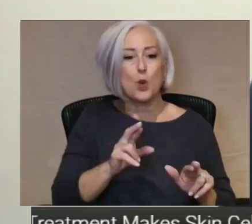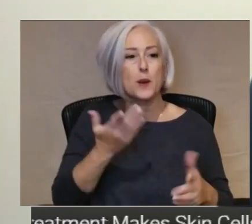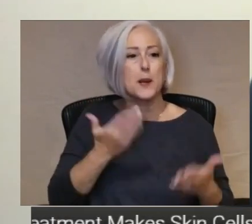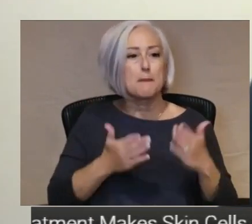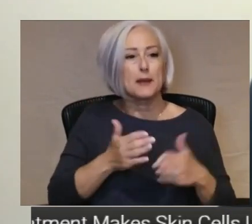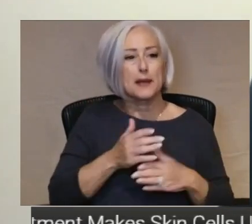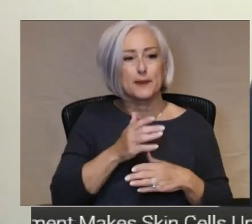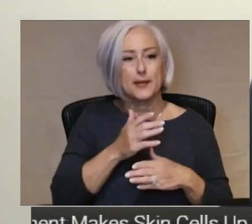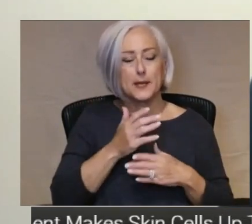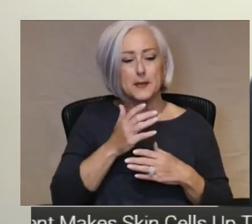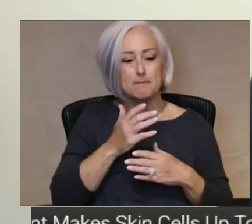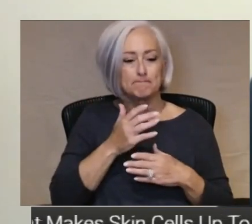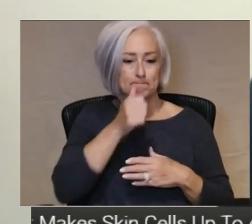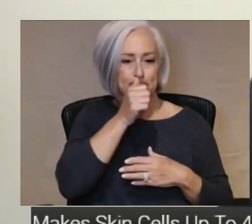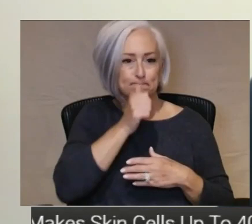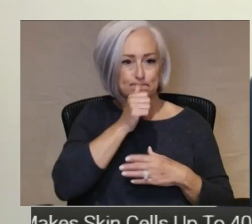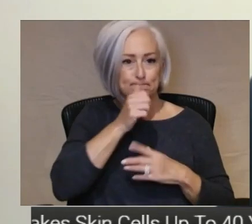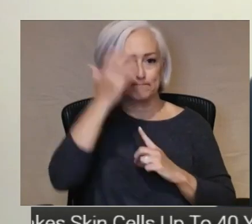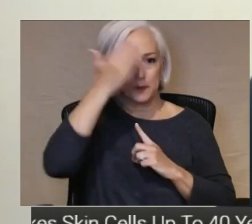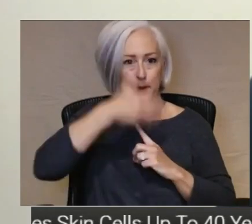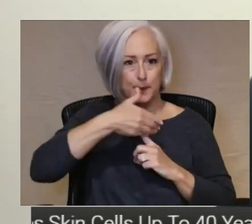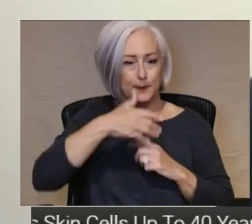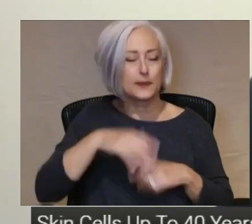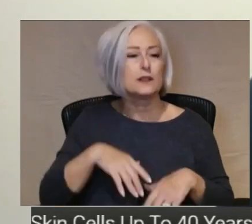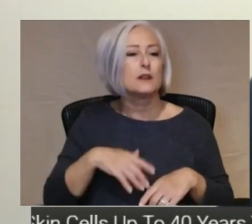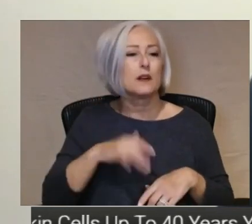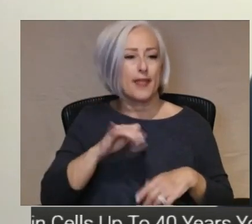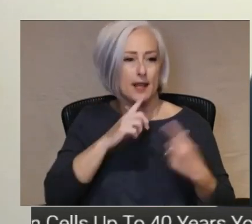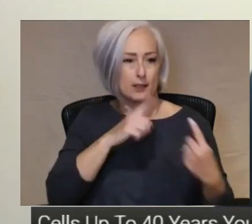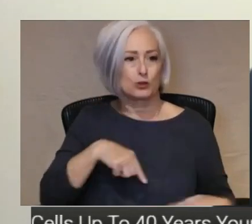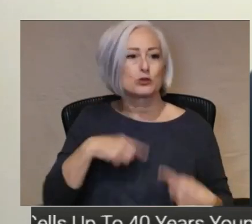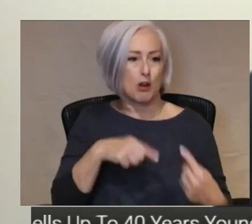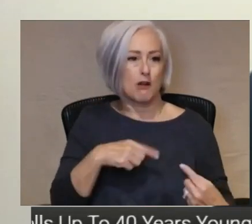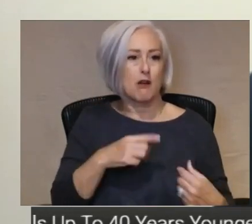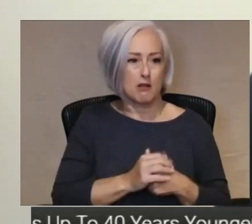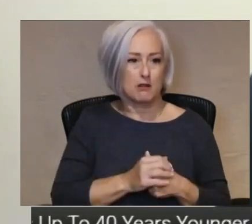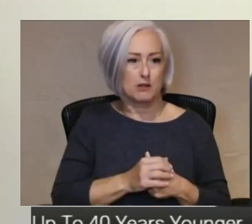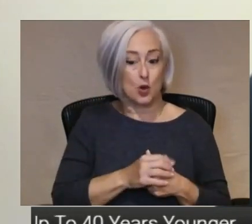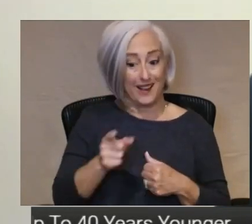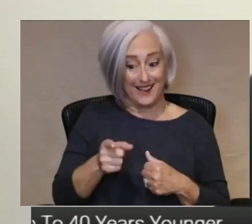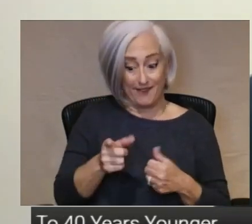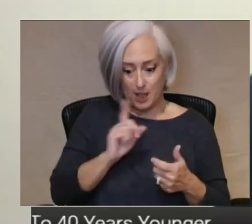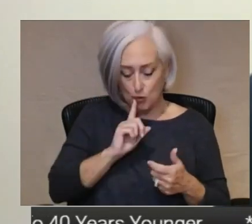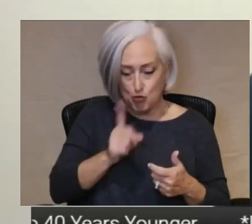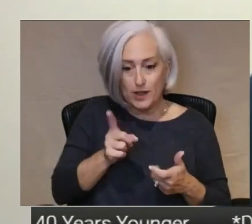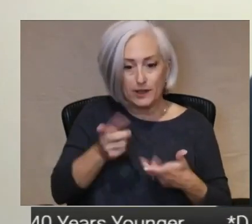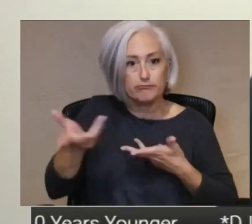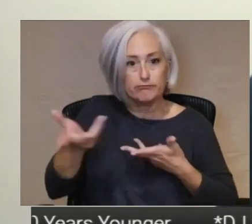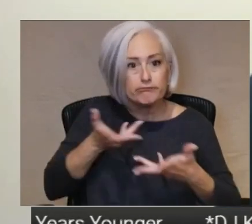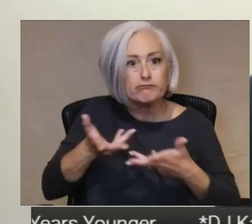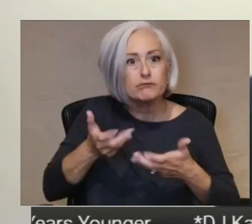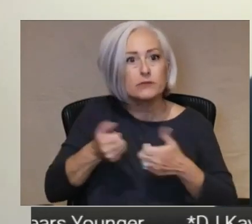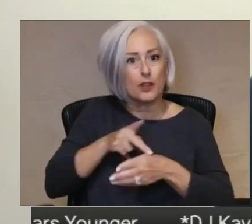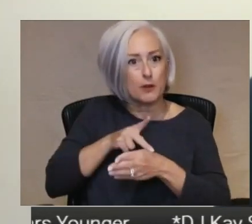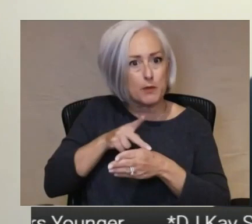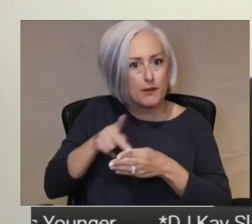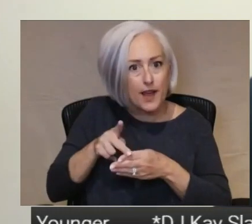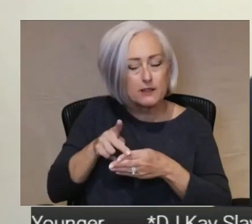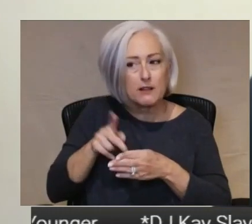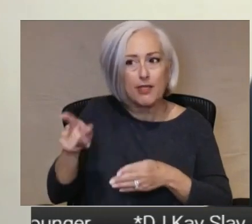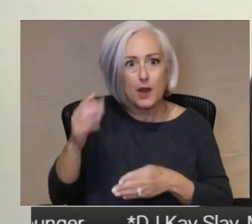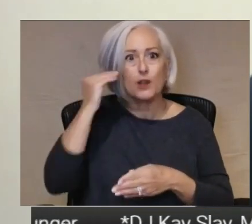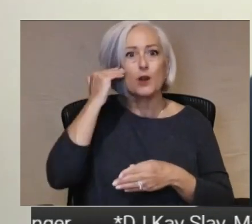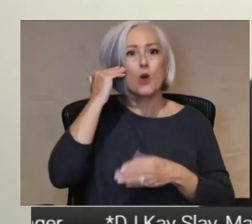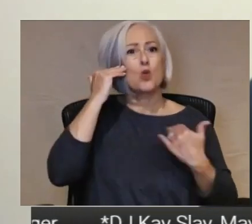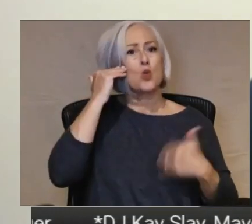is. And if they actually spoke to a professional or actually engaged someone, they might realize, ooh, I actually really am kind of in a bad